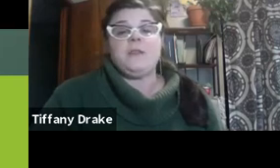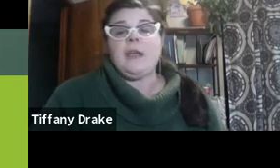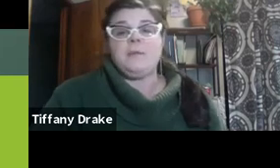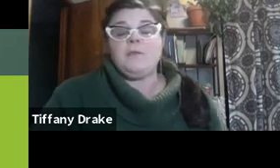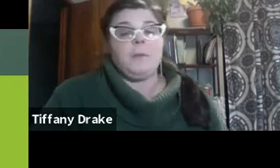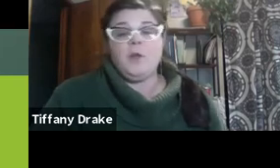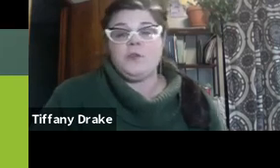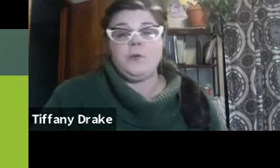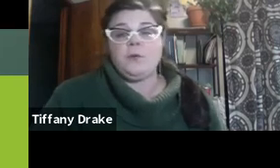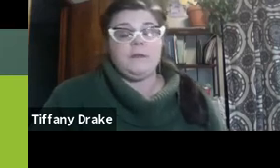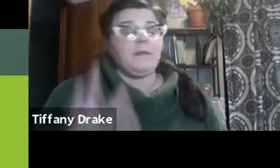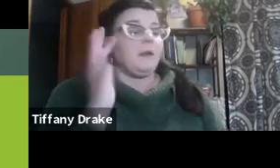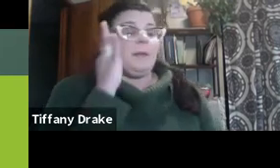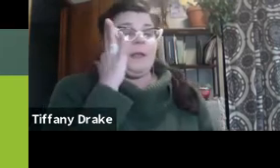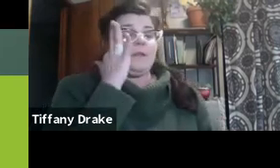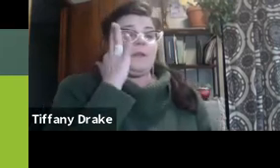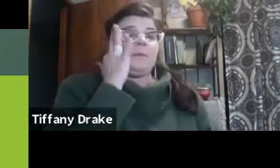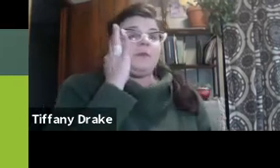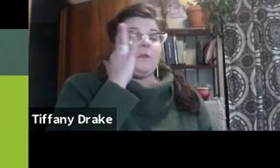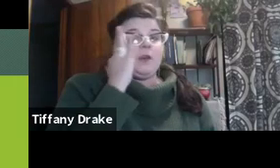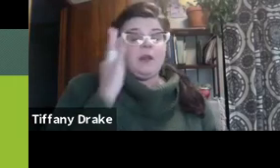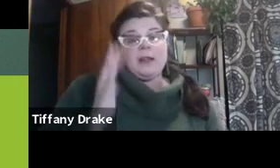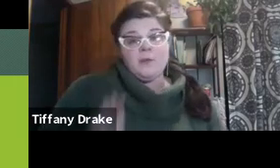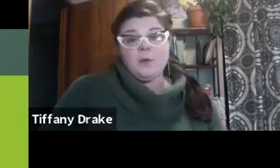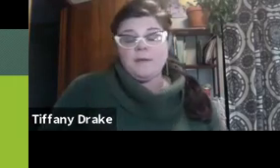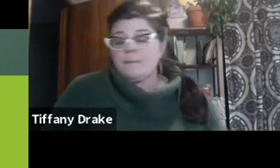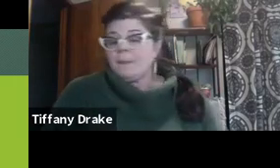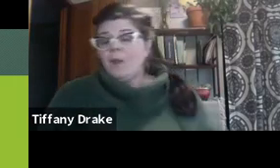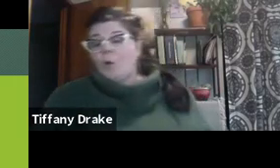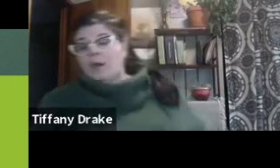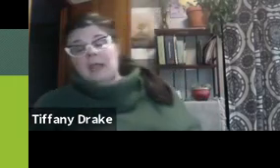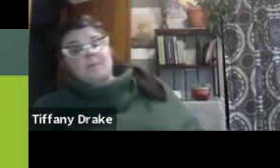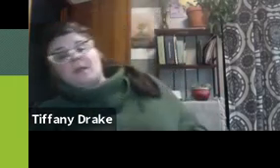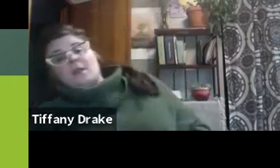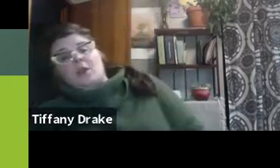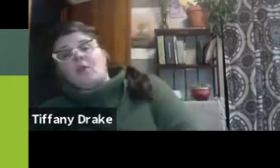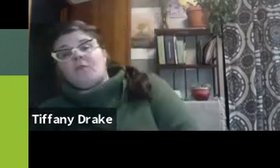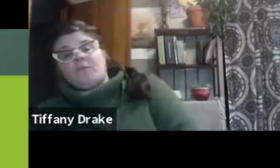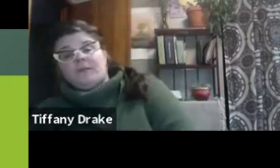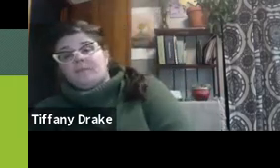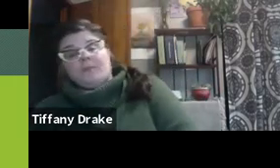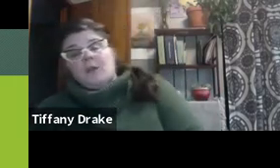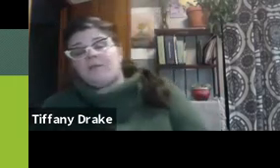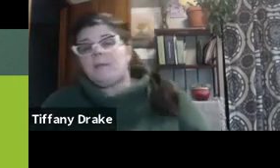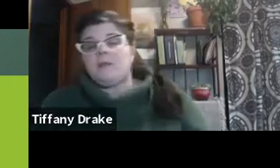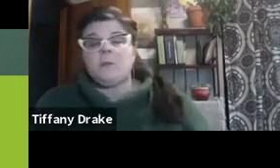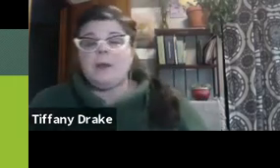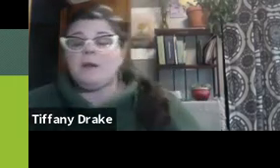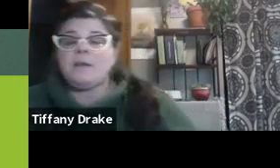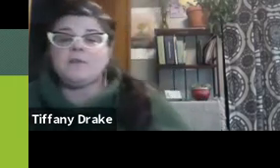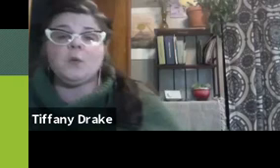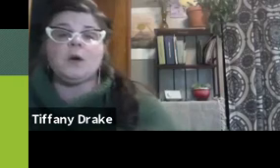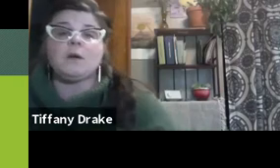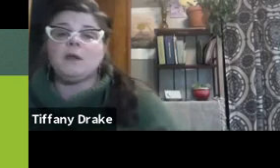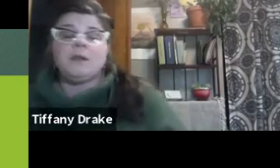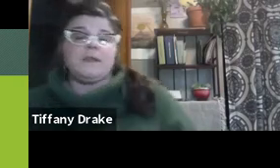supervision, and that can be for a multitude of reasons. It can be because of an abusive or neglectful reason, or it can be, you know, there are families where parents